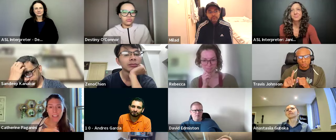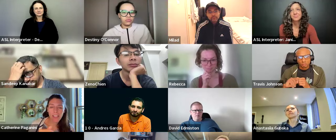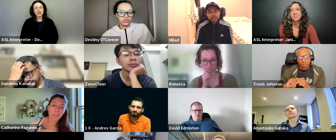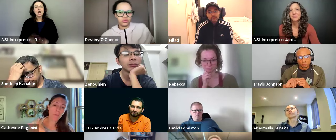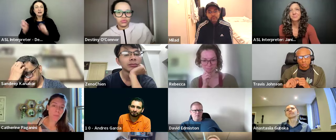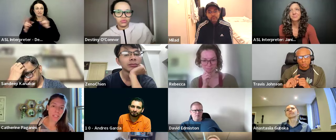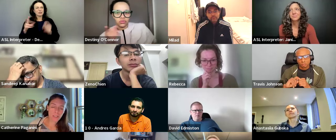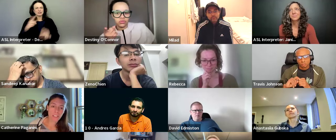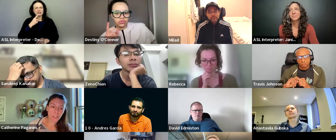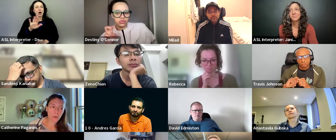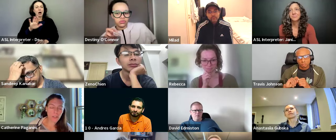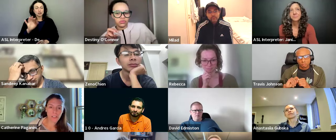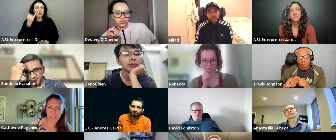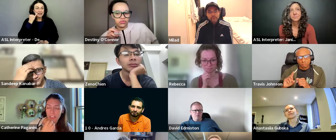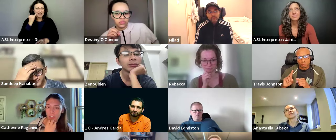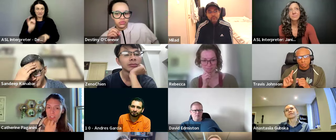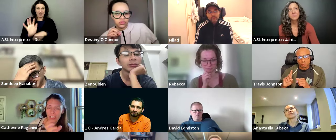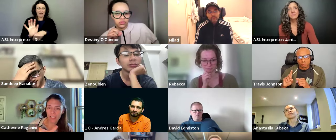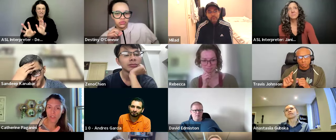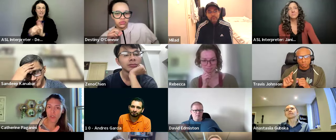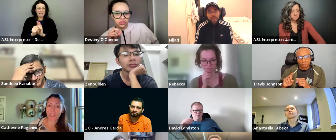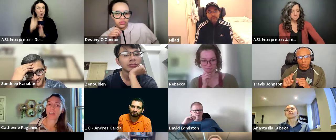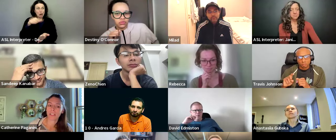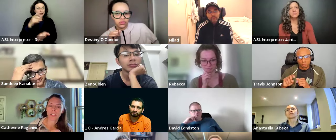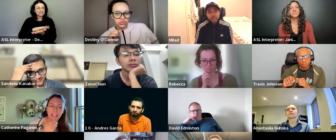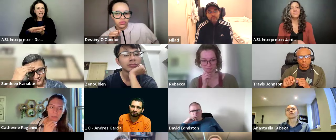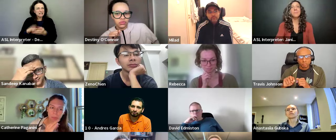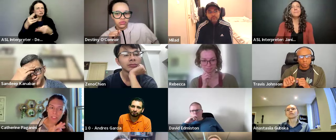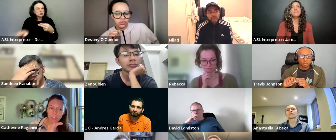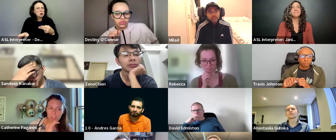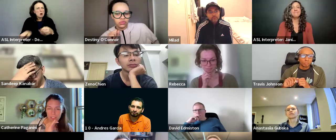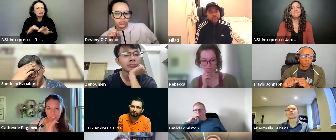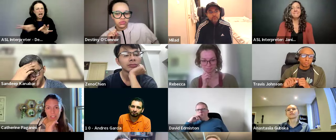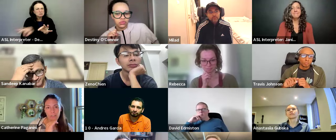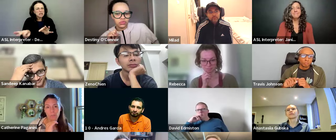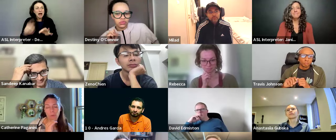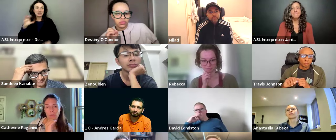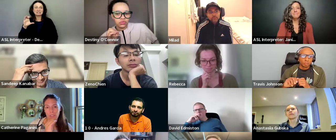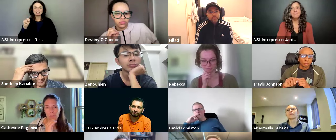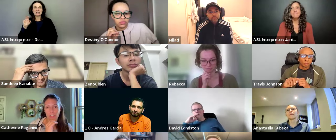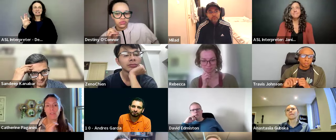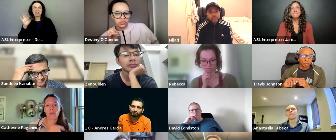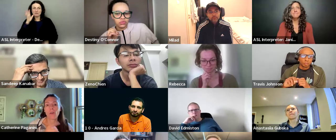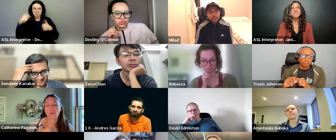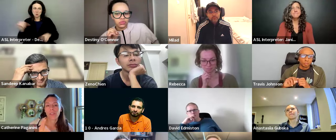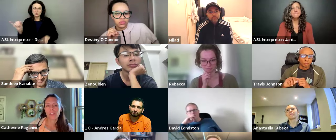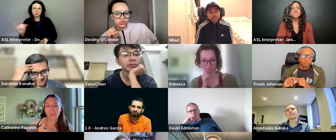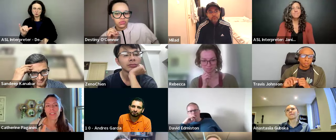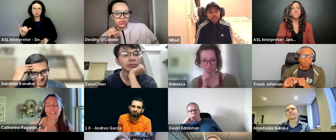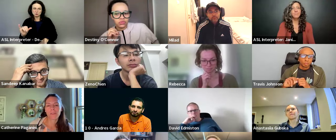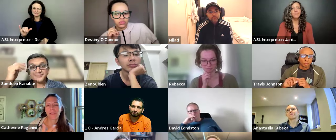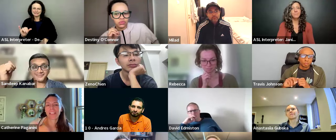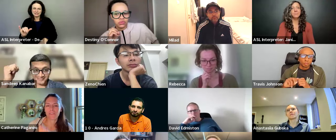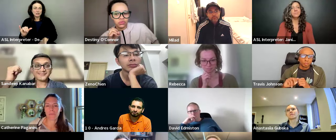And then I think if we make the video and it looks nice and it's short, I'm pretty sure the CNCF would post it themselves. So we